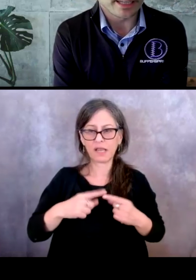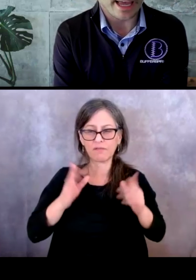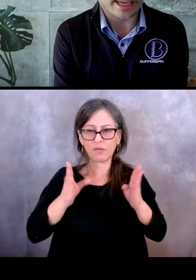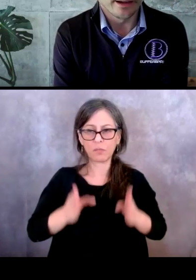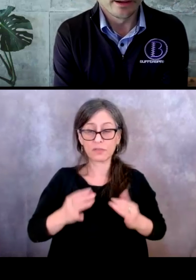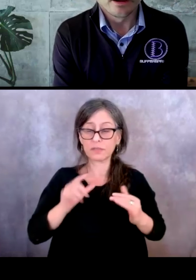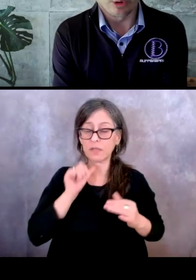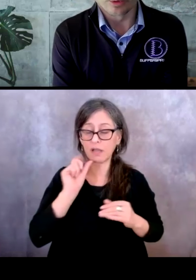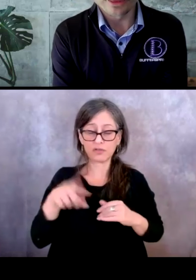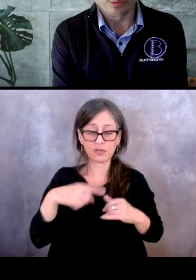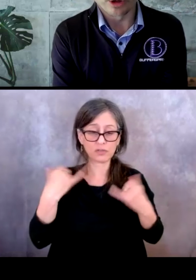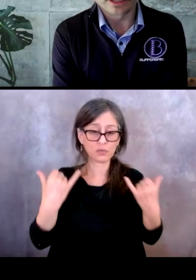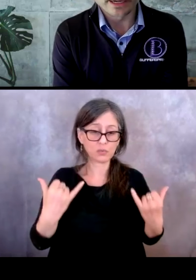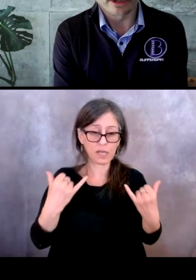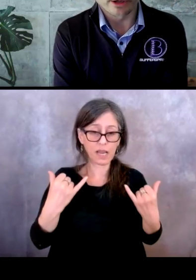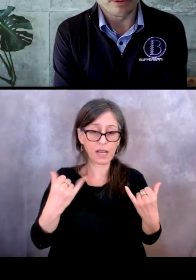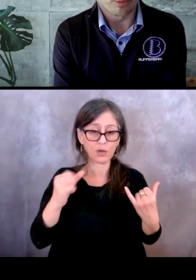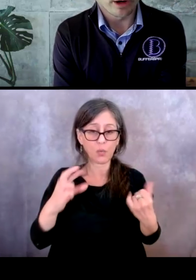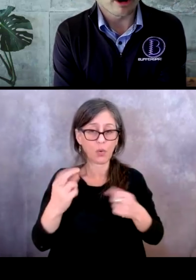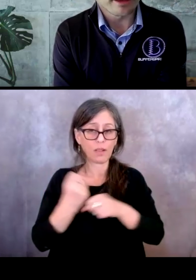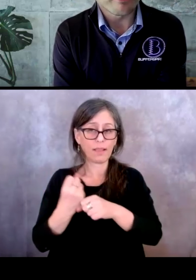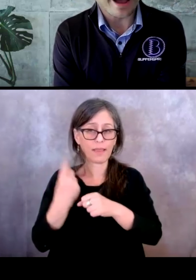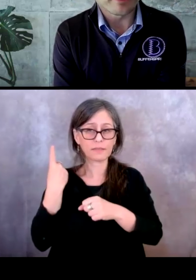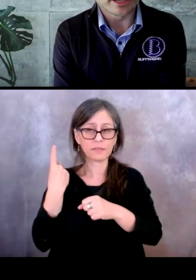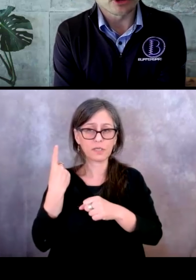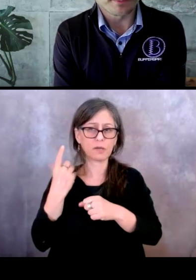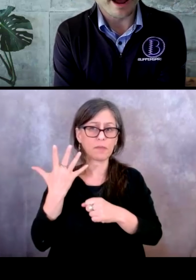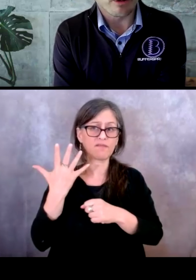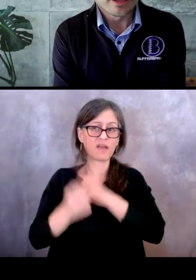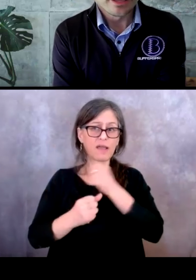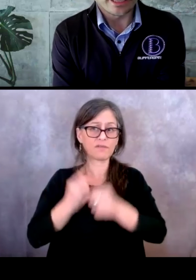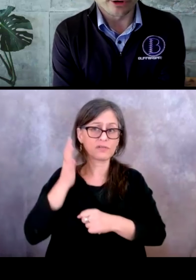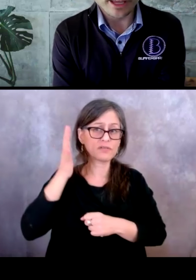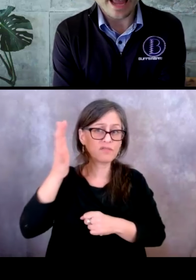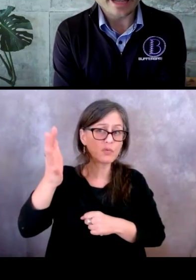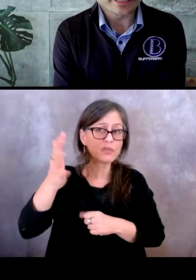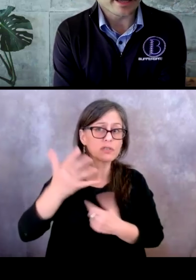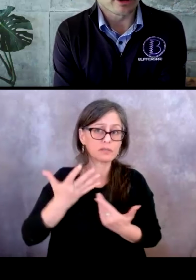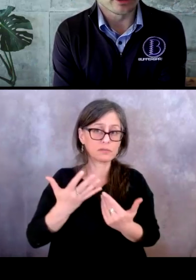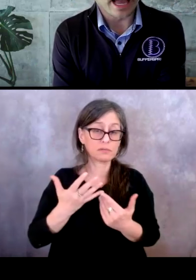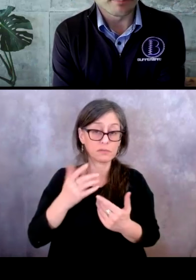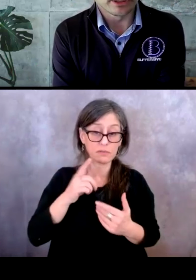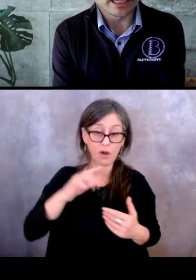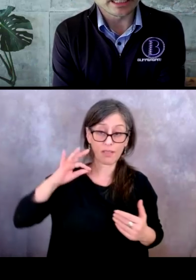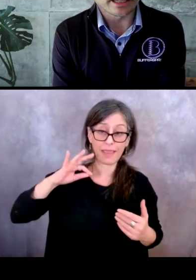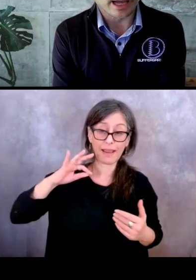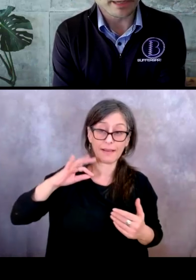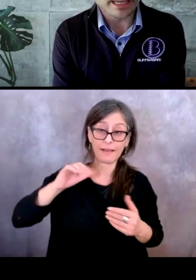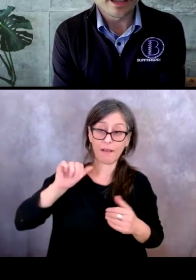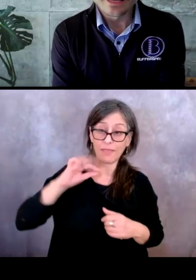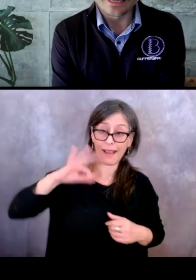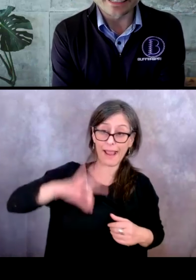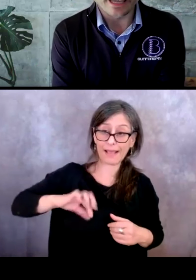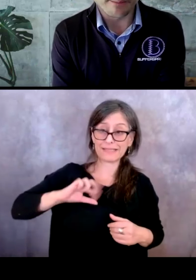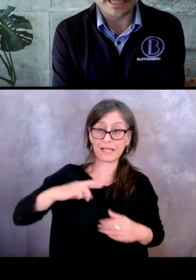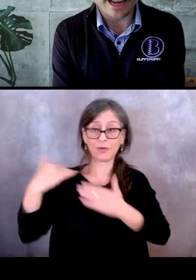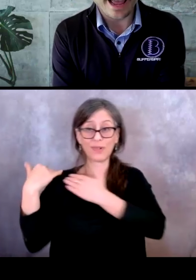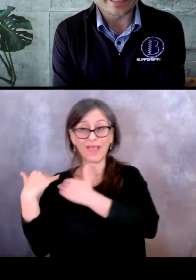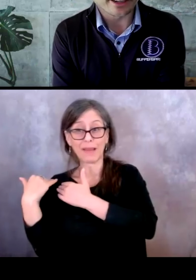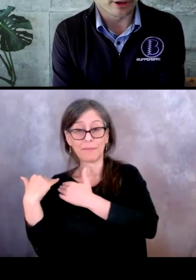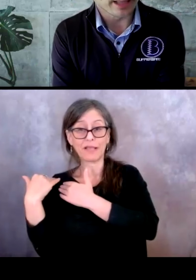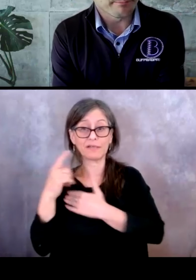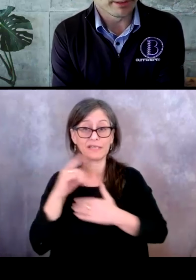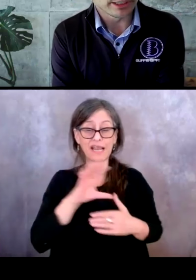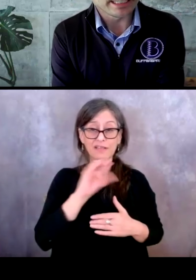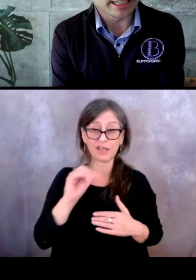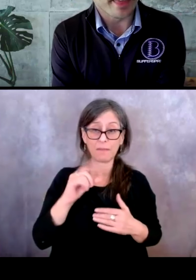are today or where they were a year ago, but where are they 5 years from now? And are they an asset or a liability to the company? And is the company an